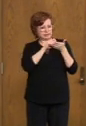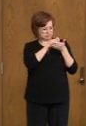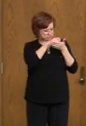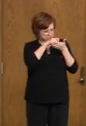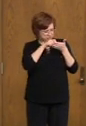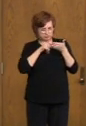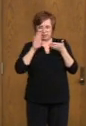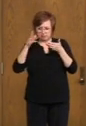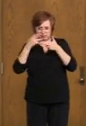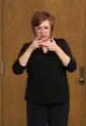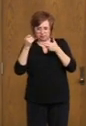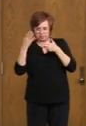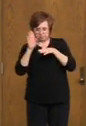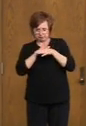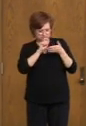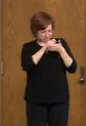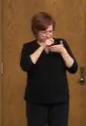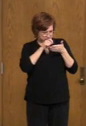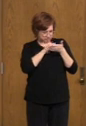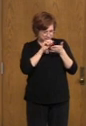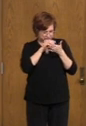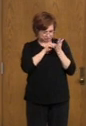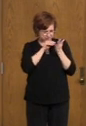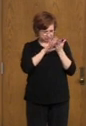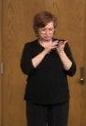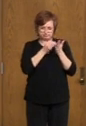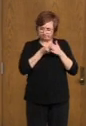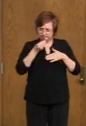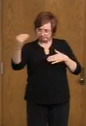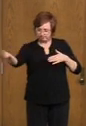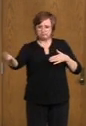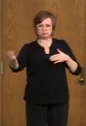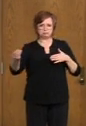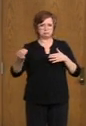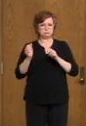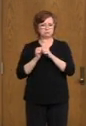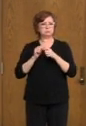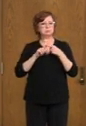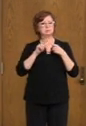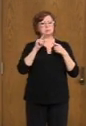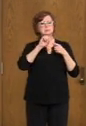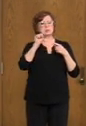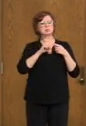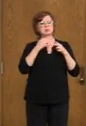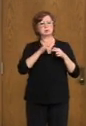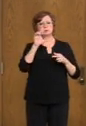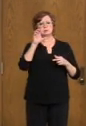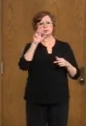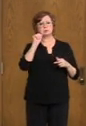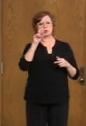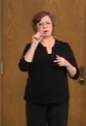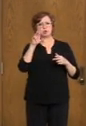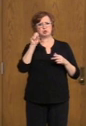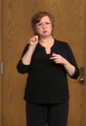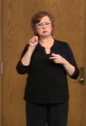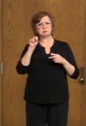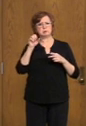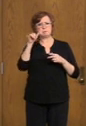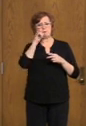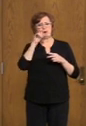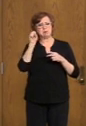most come out in social media before we release, or even, in fact, as you know, in the case of Crackers in Saskatchewan, well before we even finish the